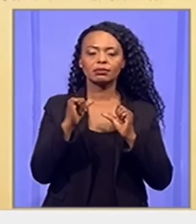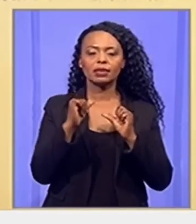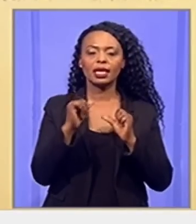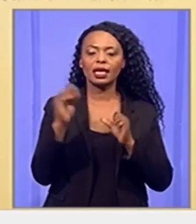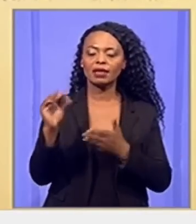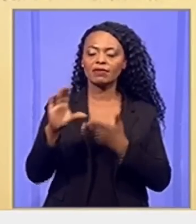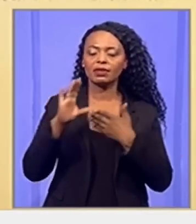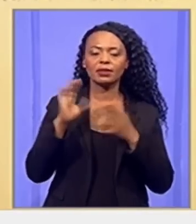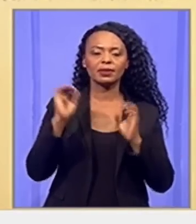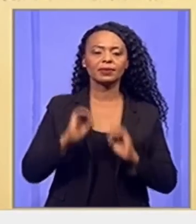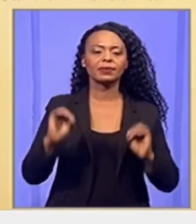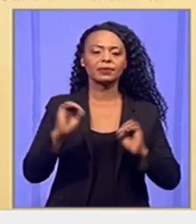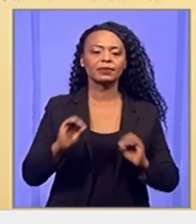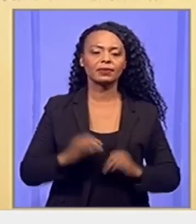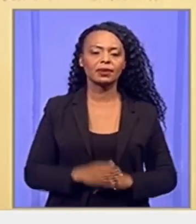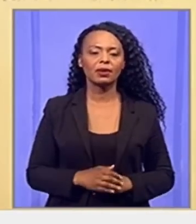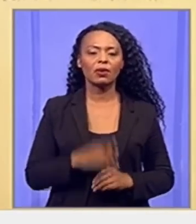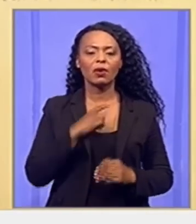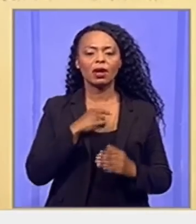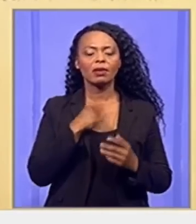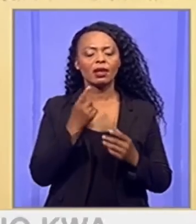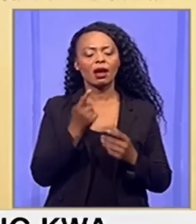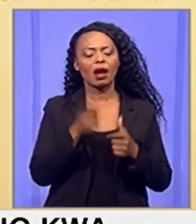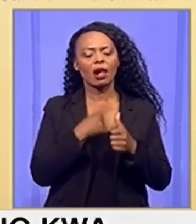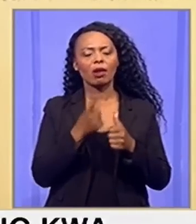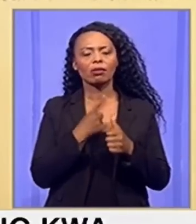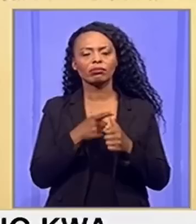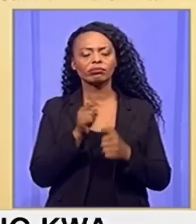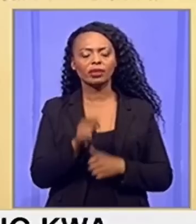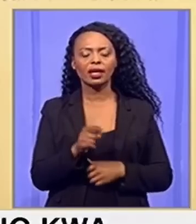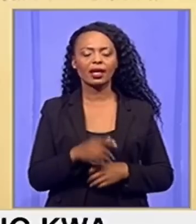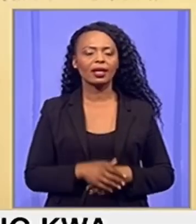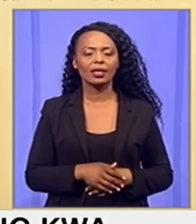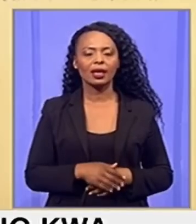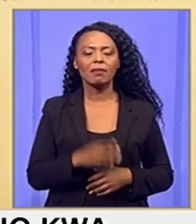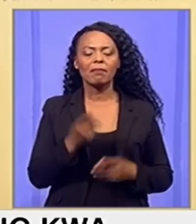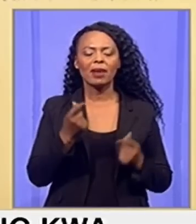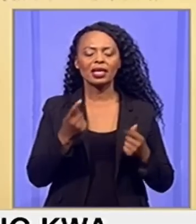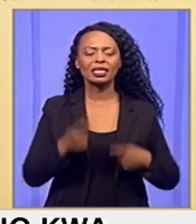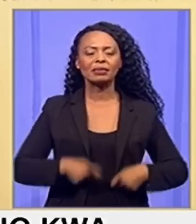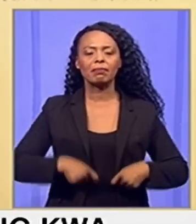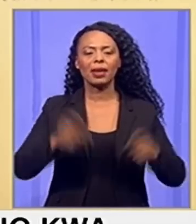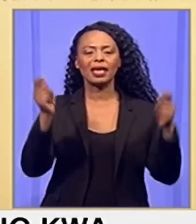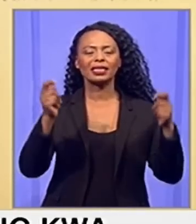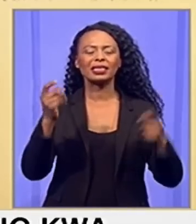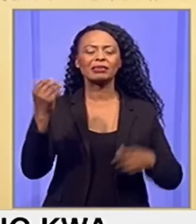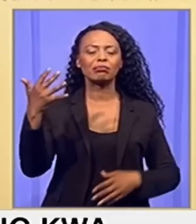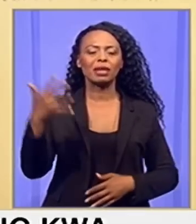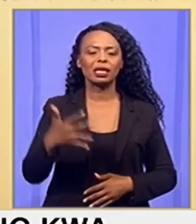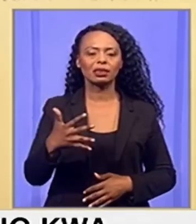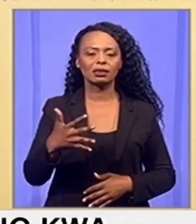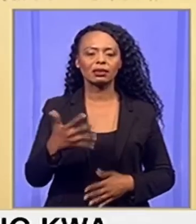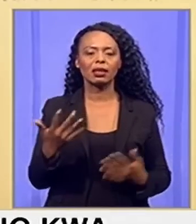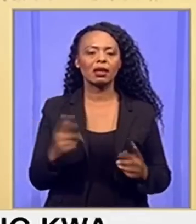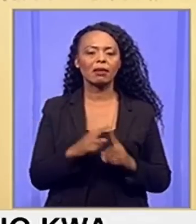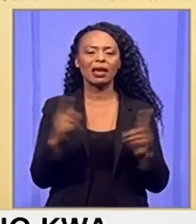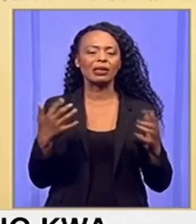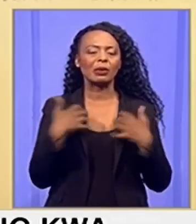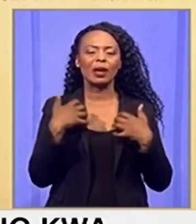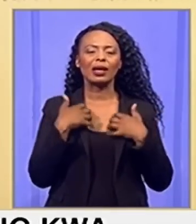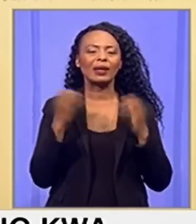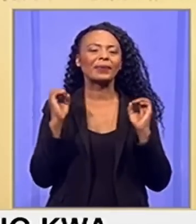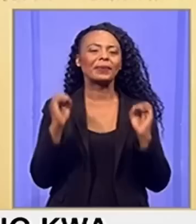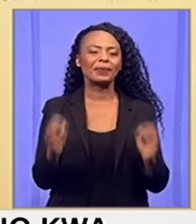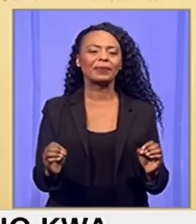government mona because dipalopalo tsa ka ha di mpha tsone ba sebedisitse tšhelete ngata haholo ene tšhelete ba e sebedisitseng ha ba bontshe e ba tshwenya taba ya